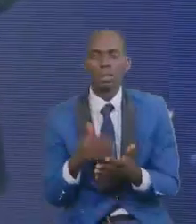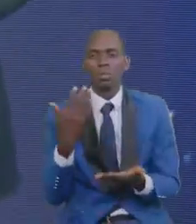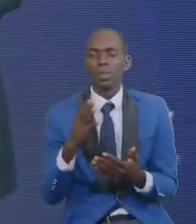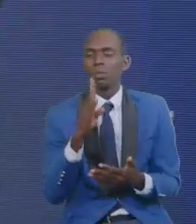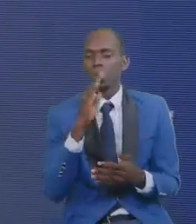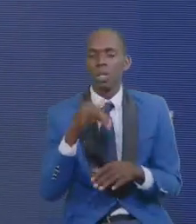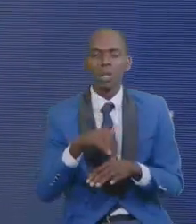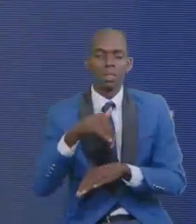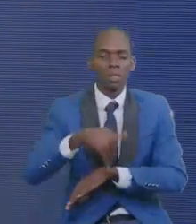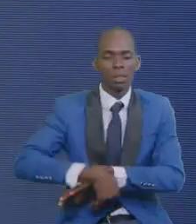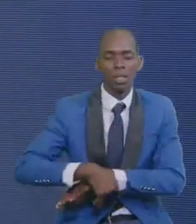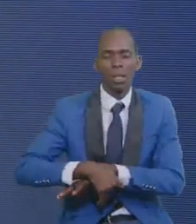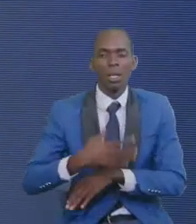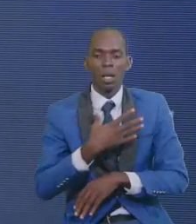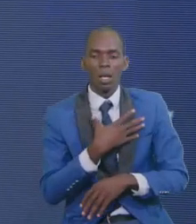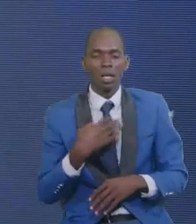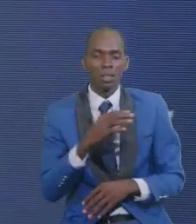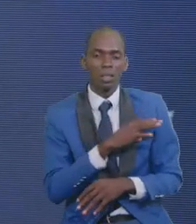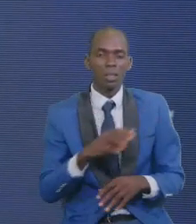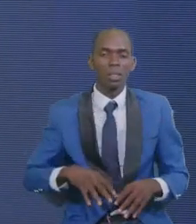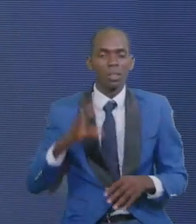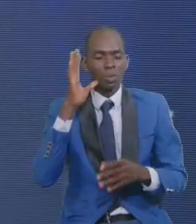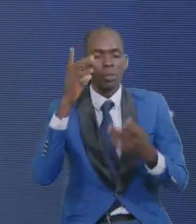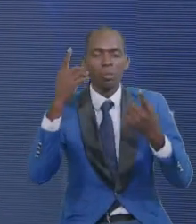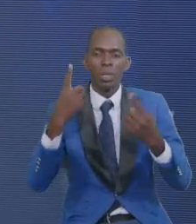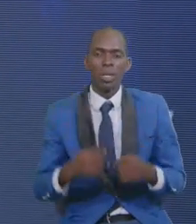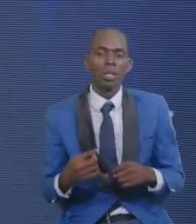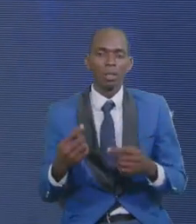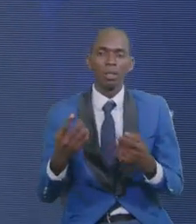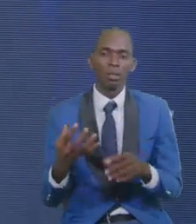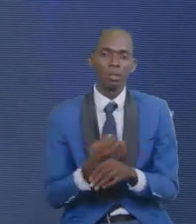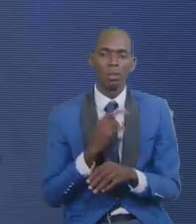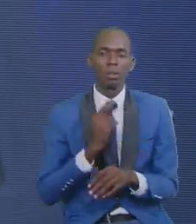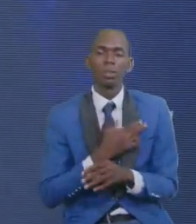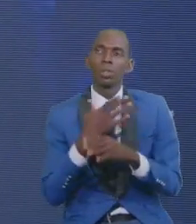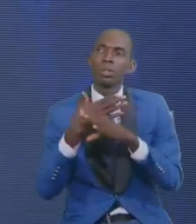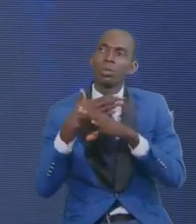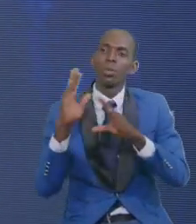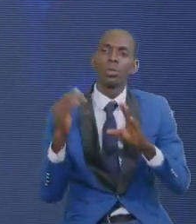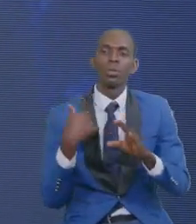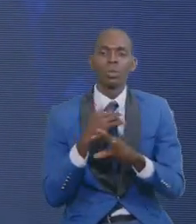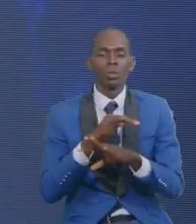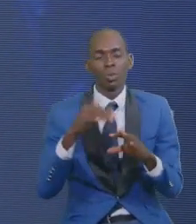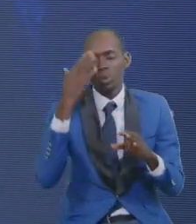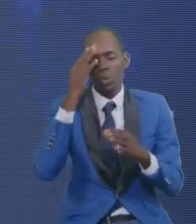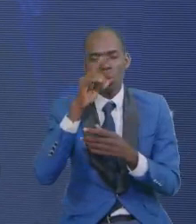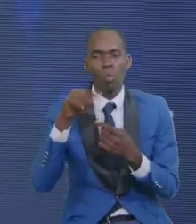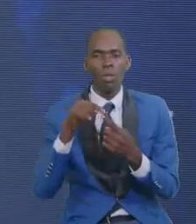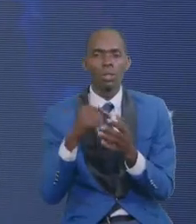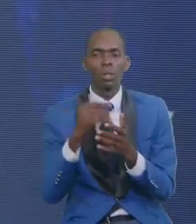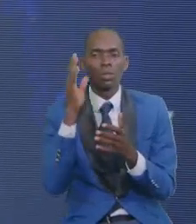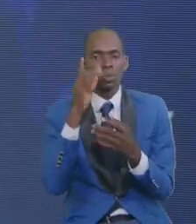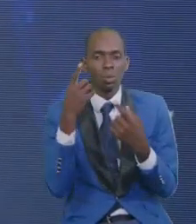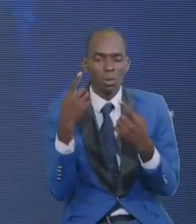Christ will come and take us away. We don't know when it will be,